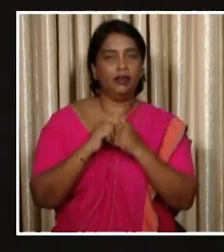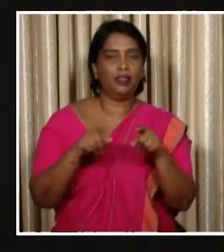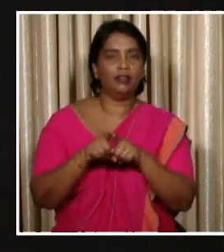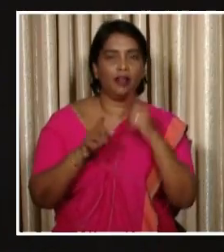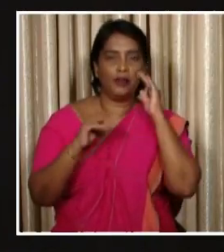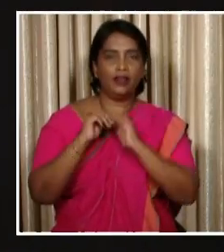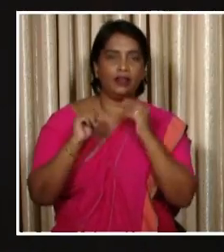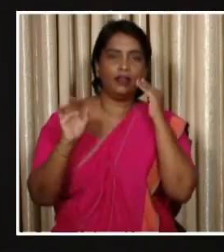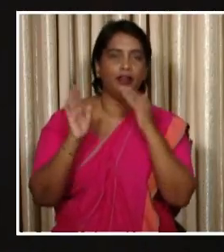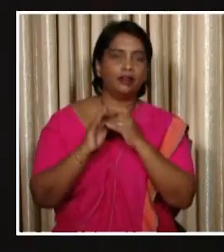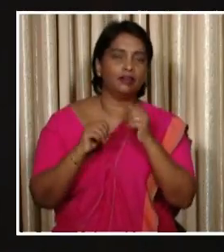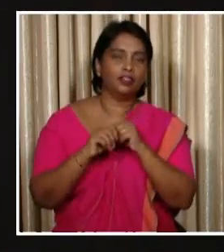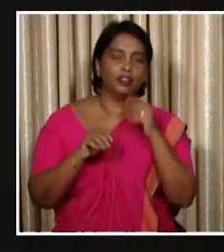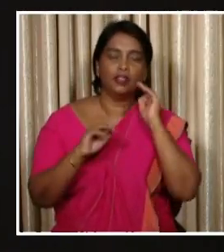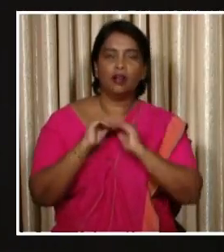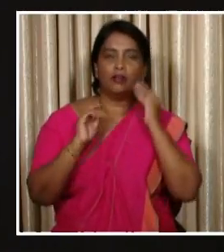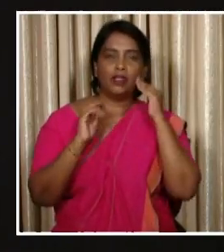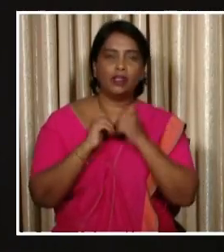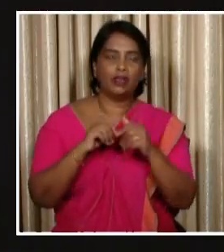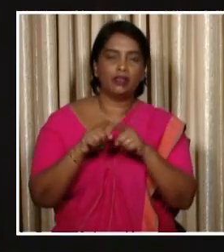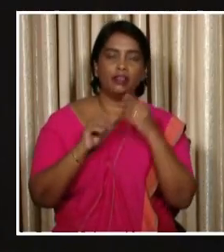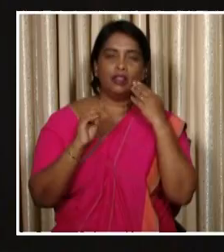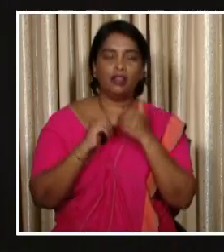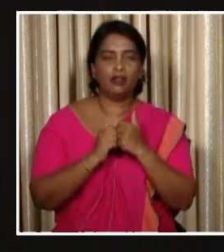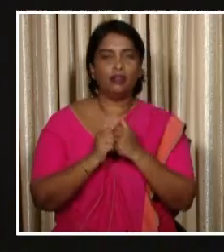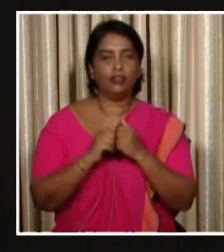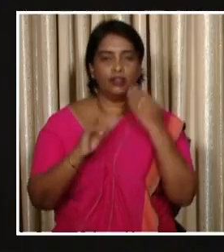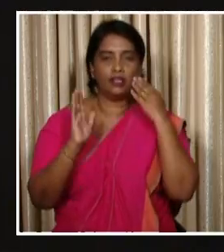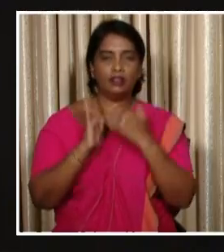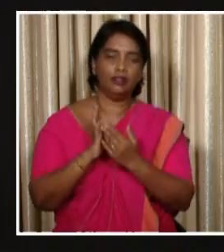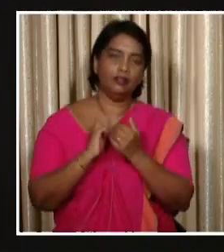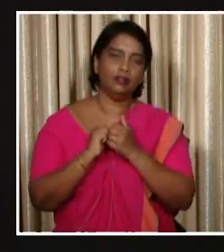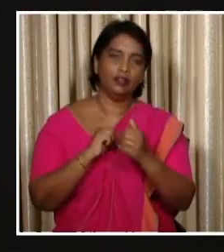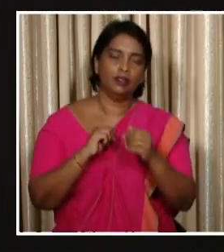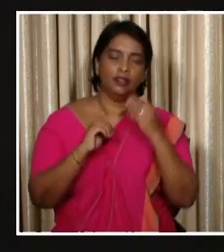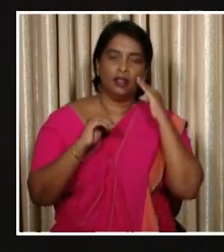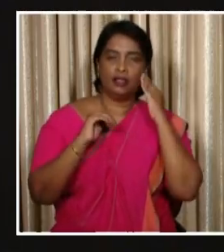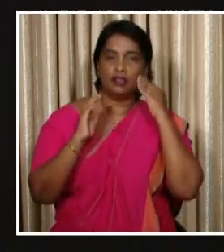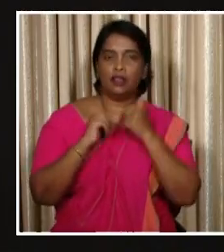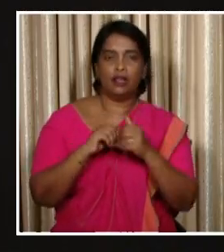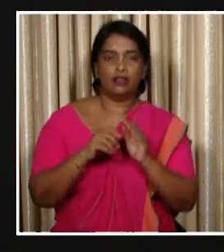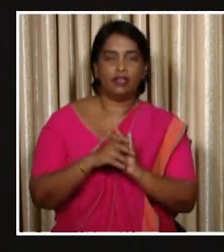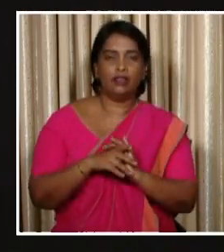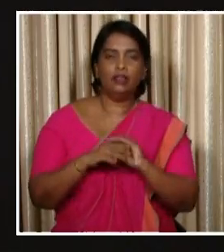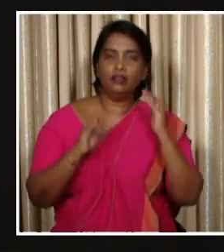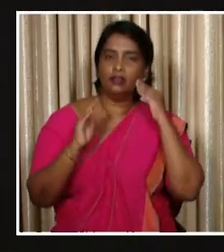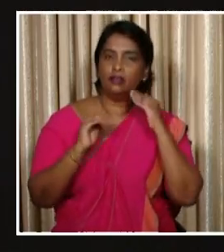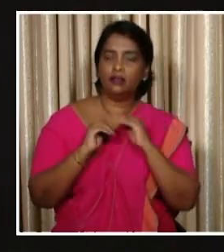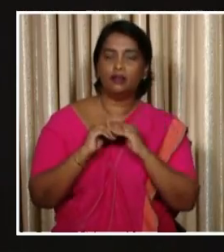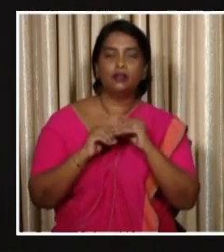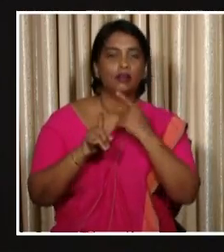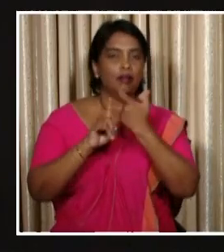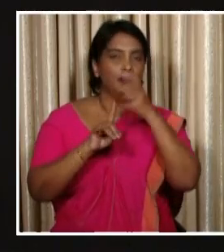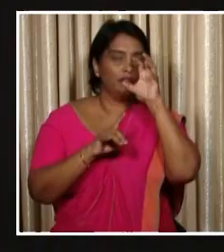decades. Parantan chemical zone for developed into an industrial zone, and Mankulam area